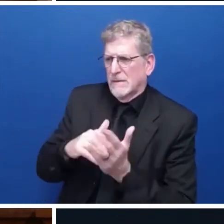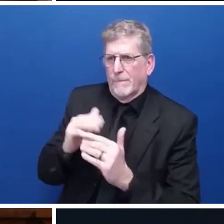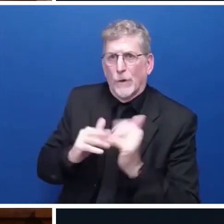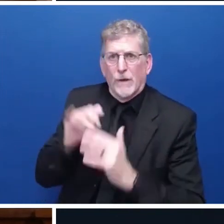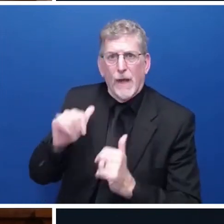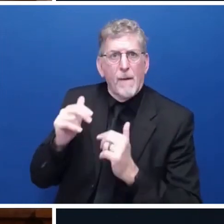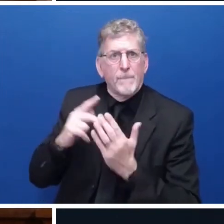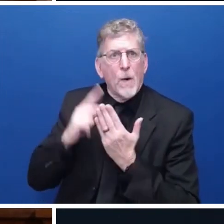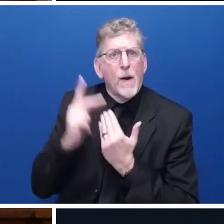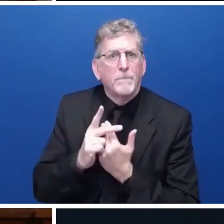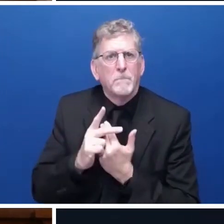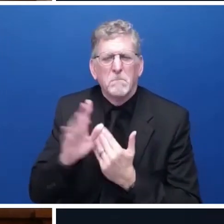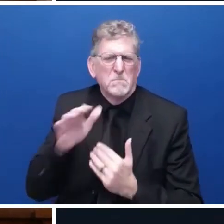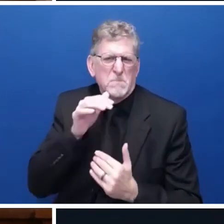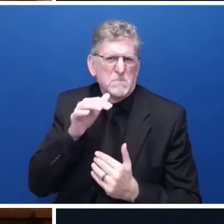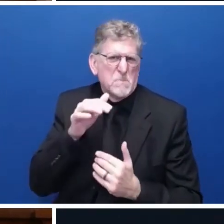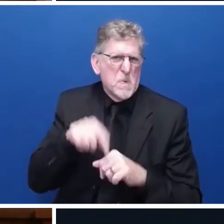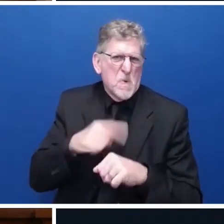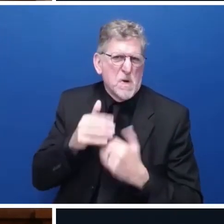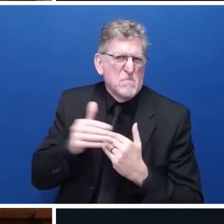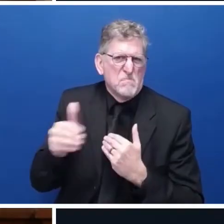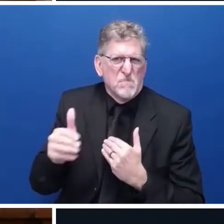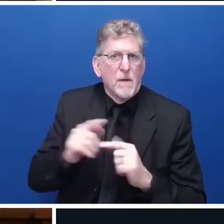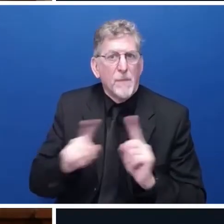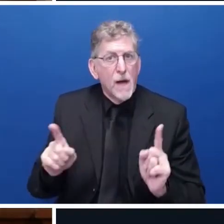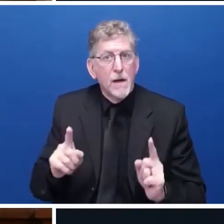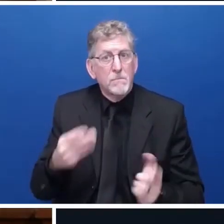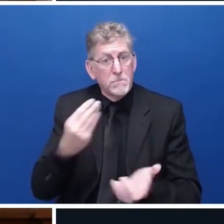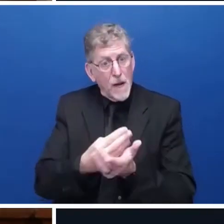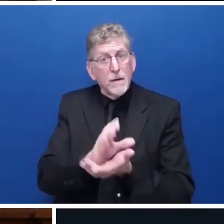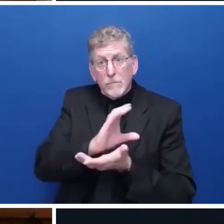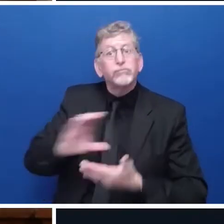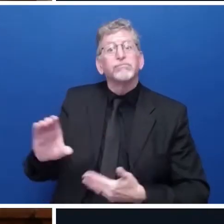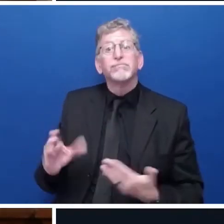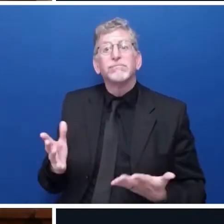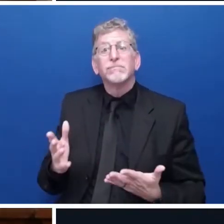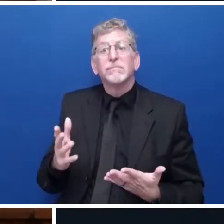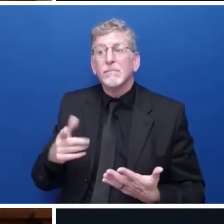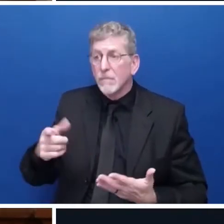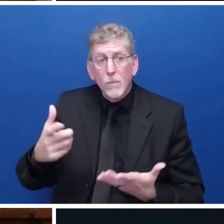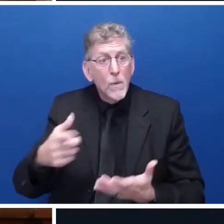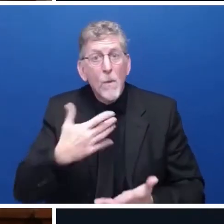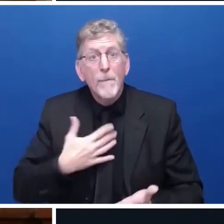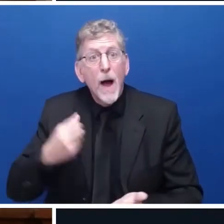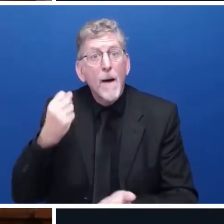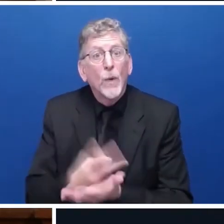$1,775, and they wanted my approval. And I said, what's the number?